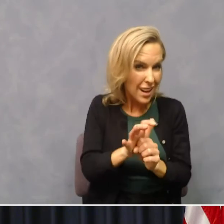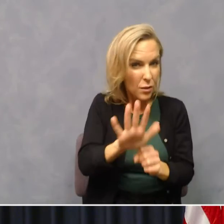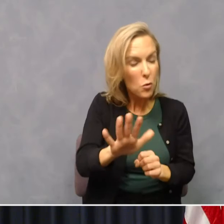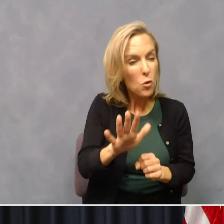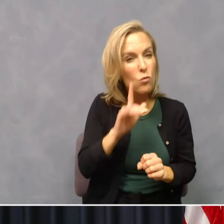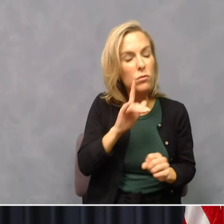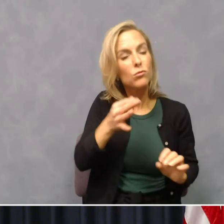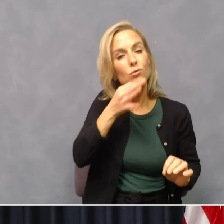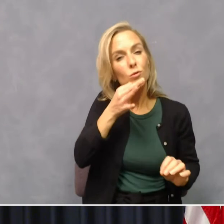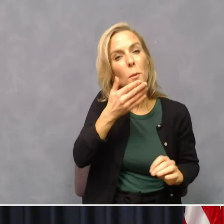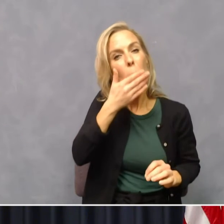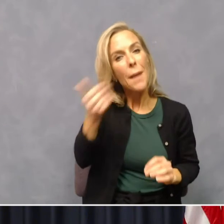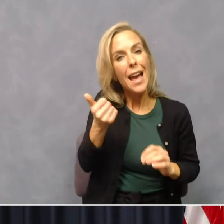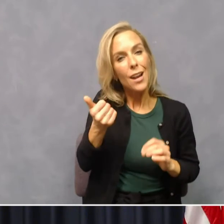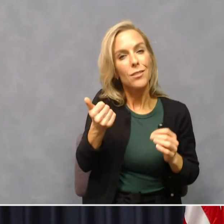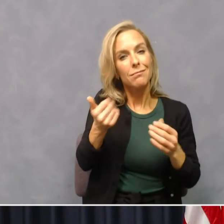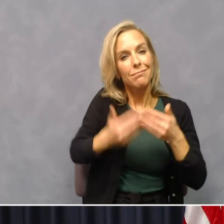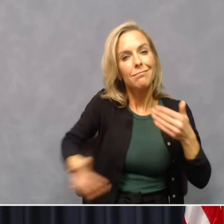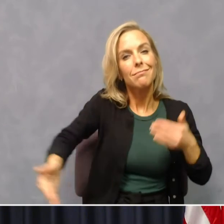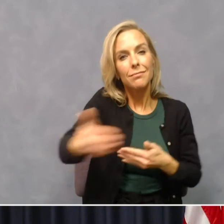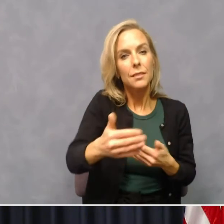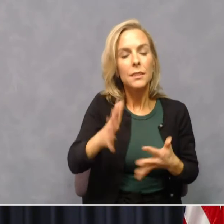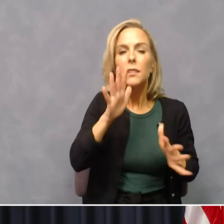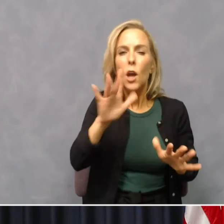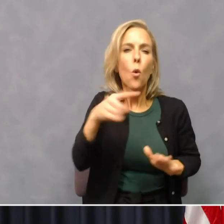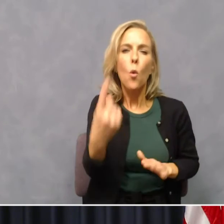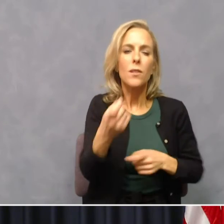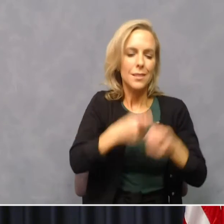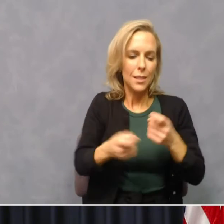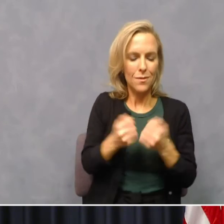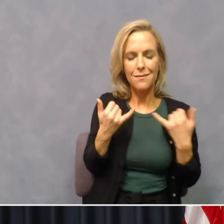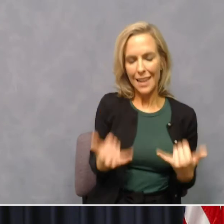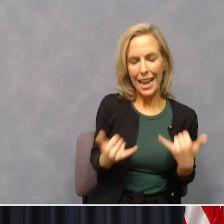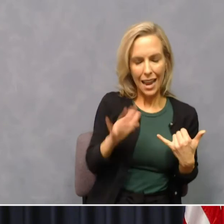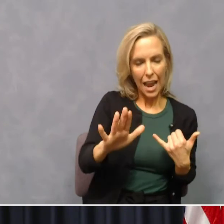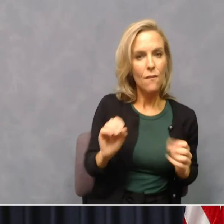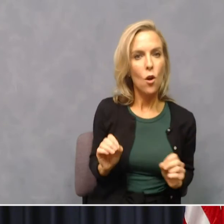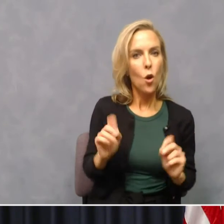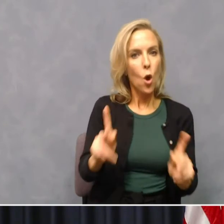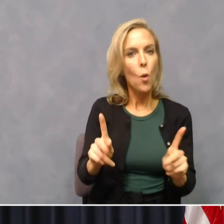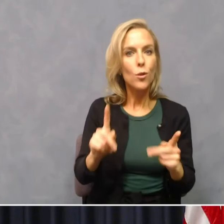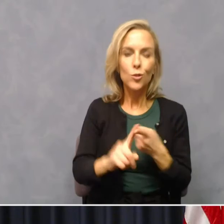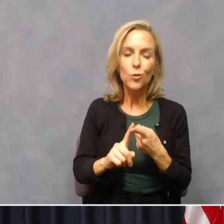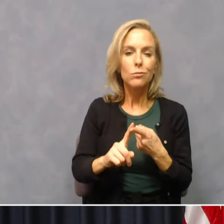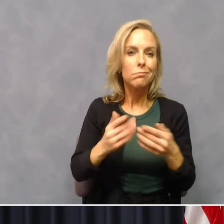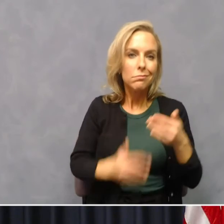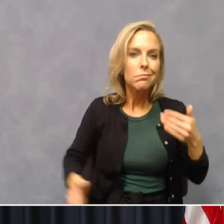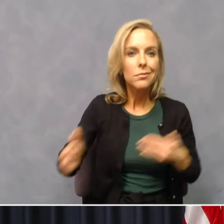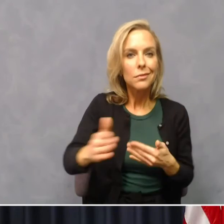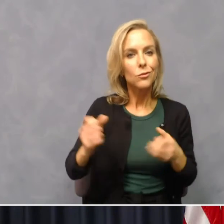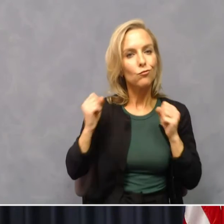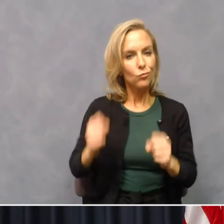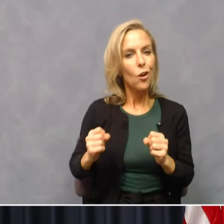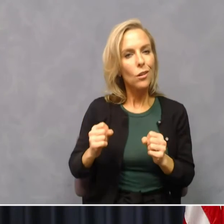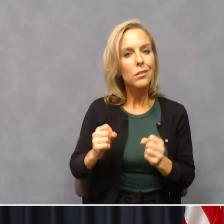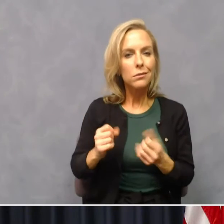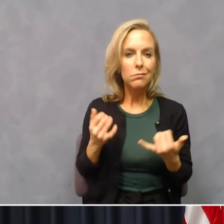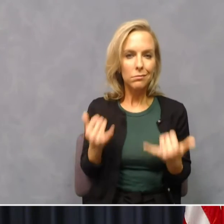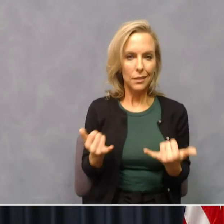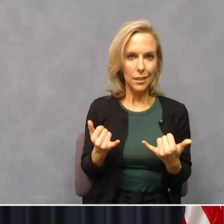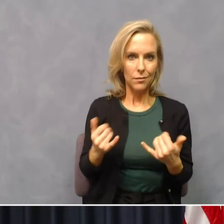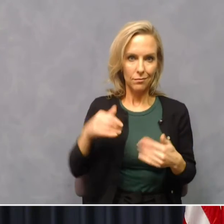not just in what we're dealing with now, but we're going to have an opportunity to come out of this stronger and better positioned in a post-COVID